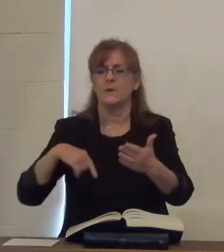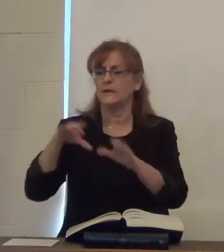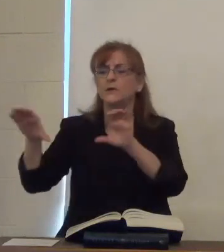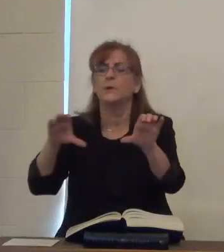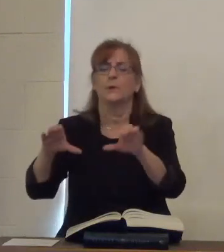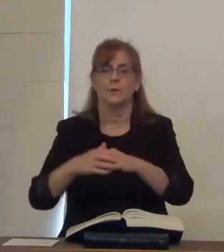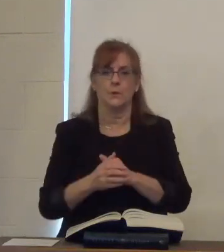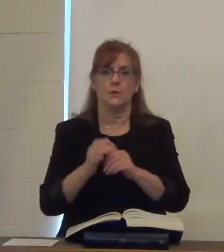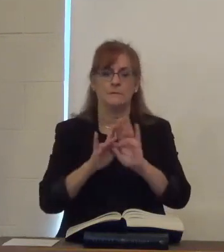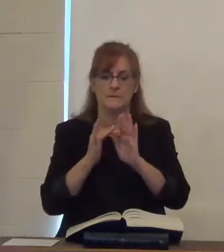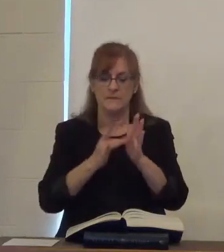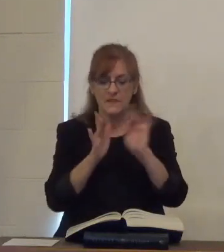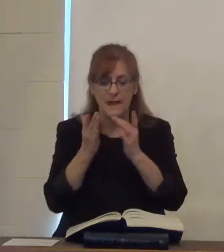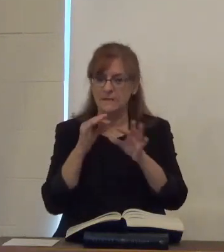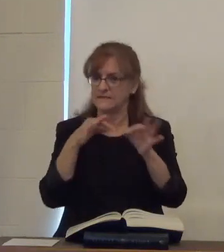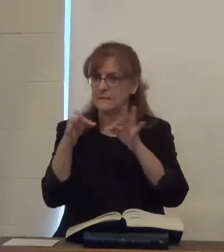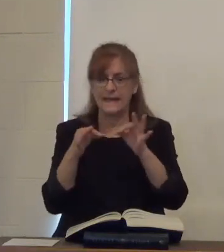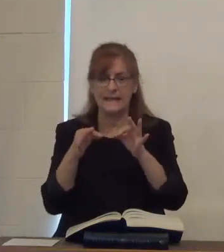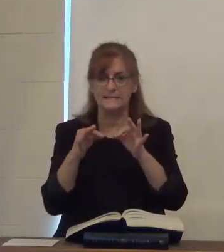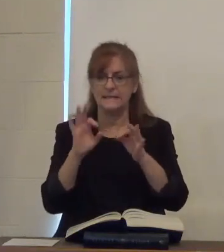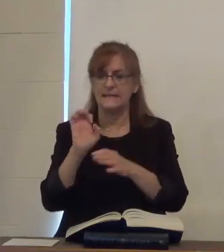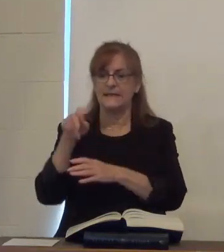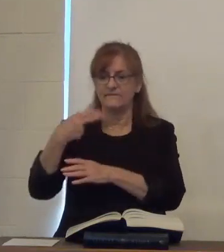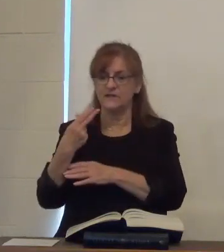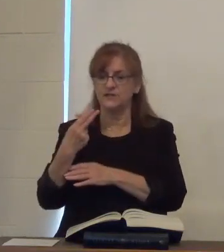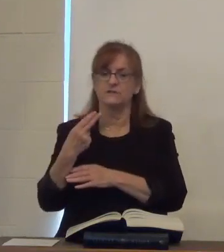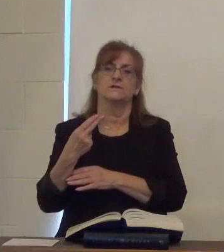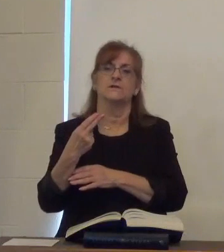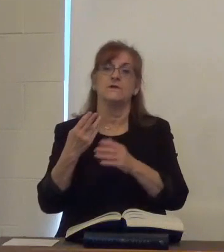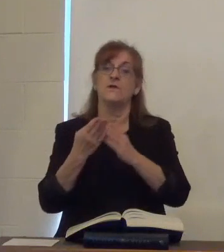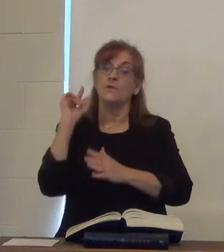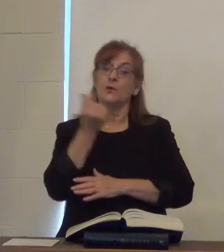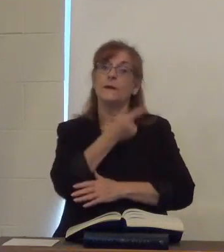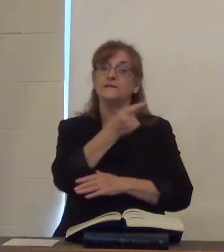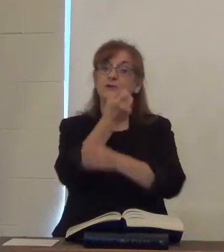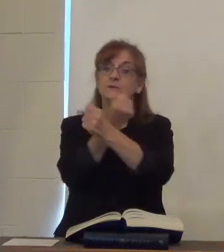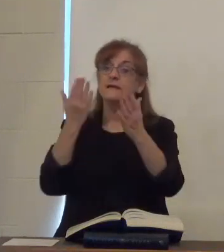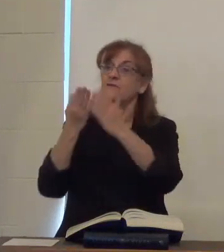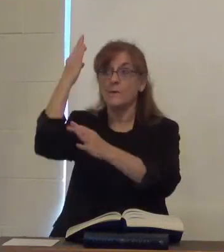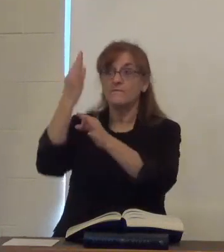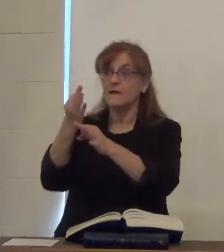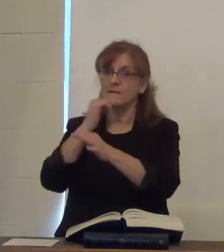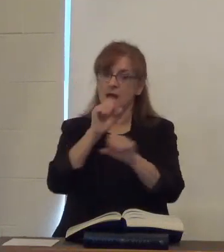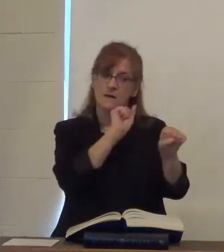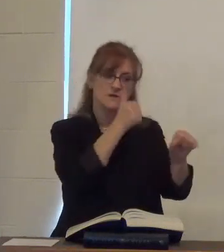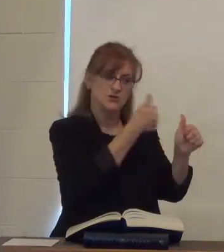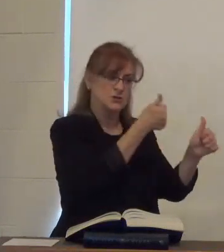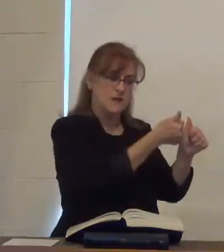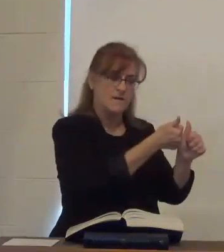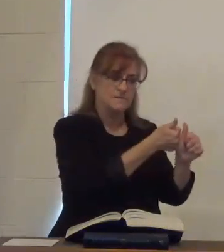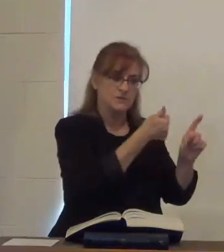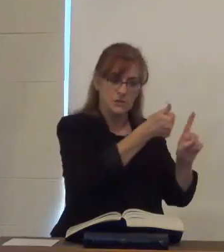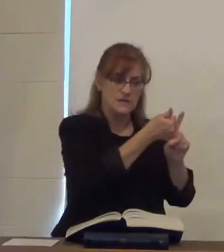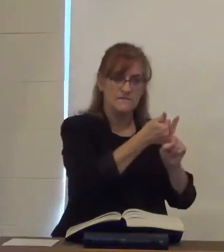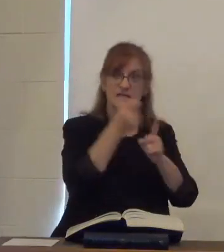Bible clearly says in Ephesians 2:8-9, for by grace are ye saved through faith, and that not of yourselves. It is the gift